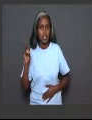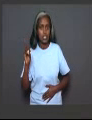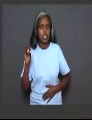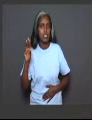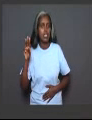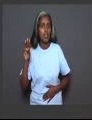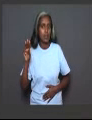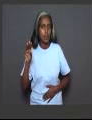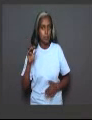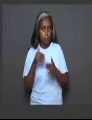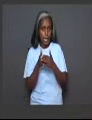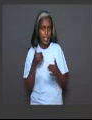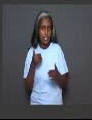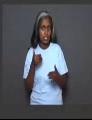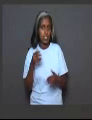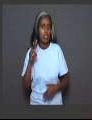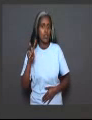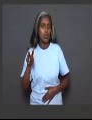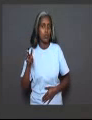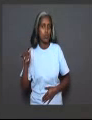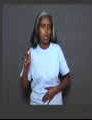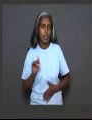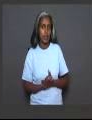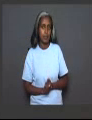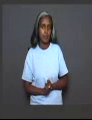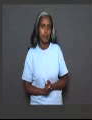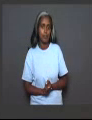360 minus 2y.